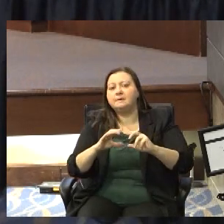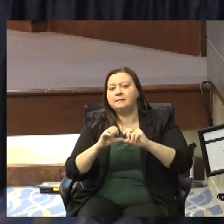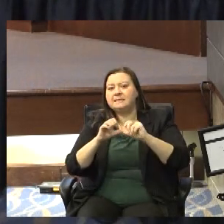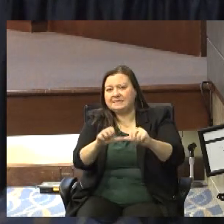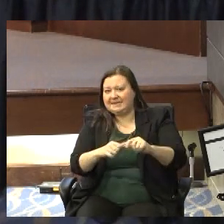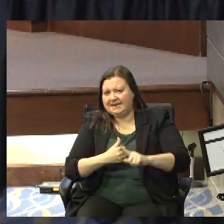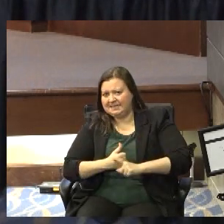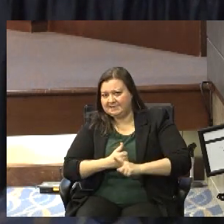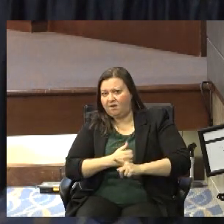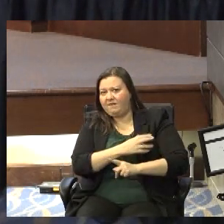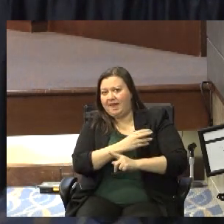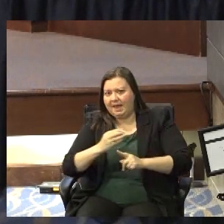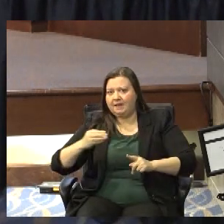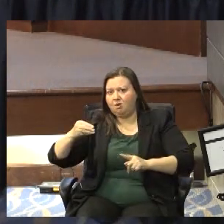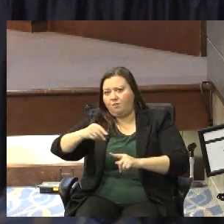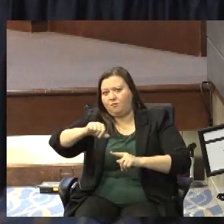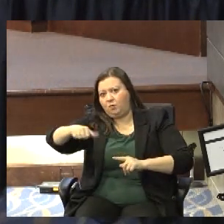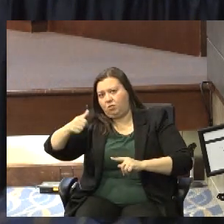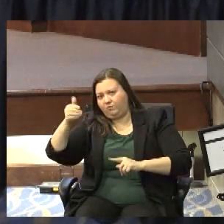time.